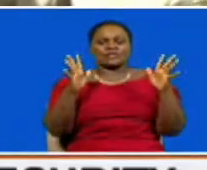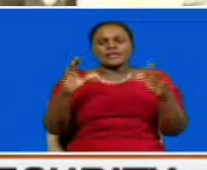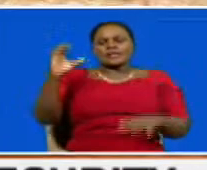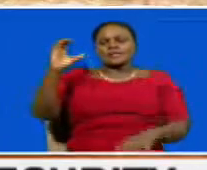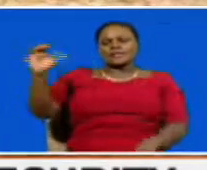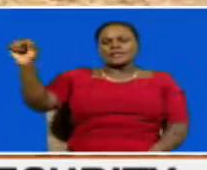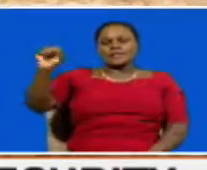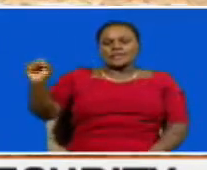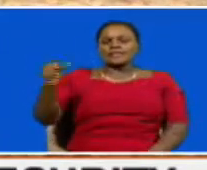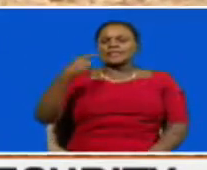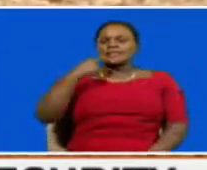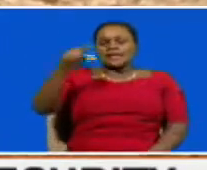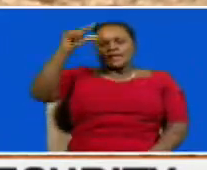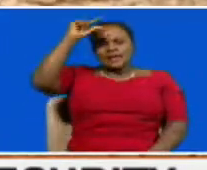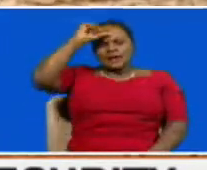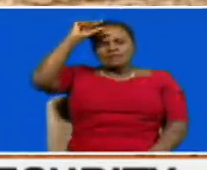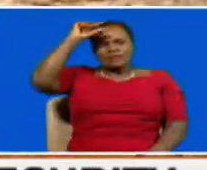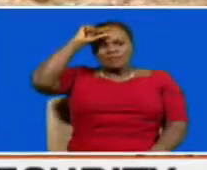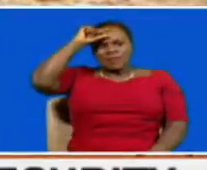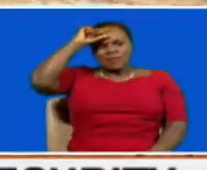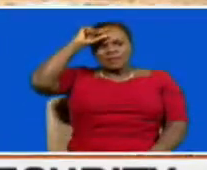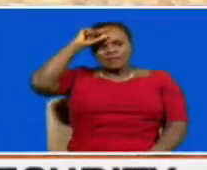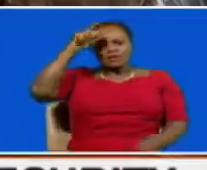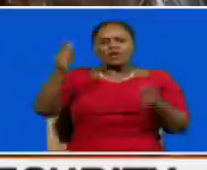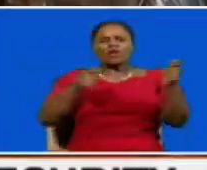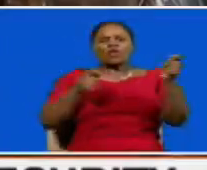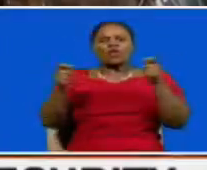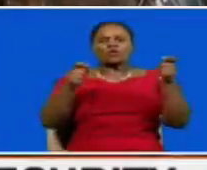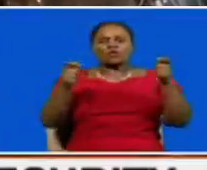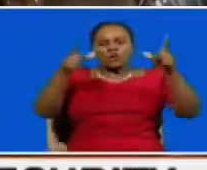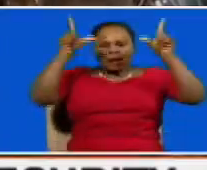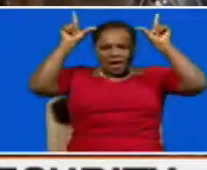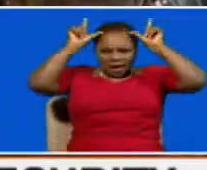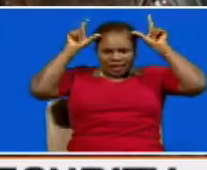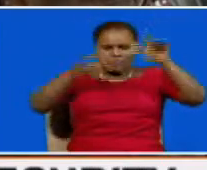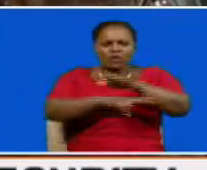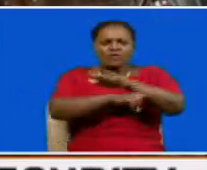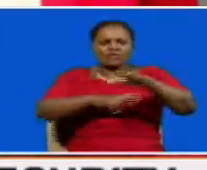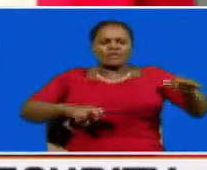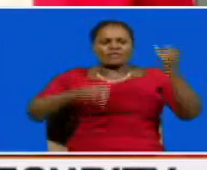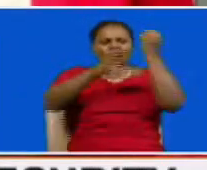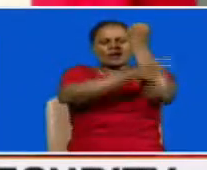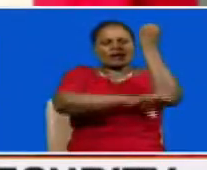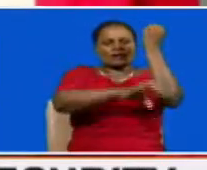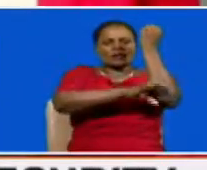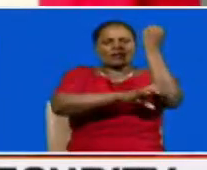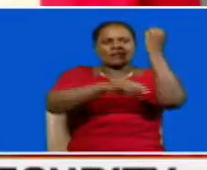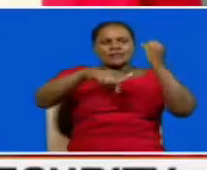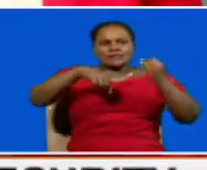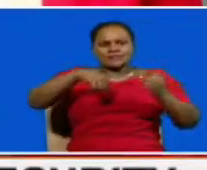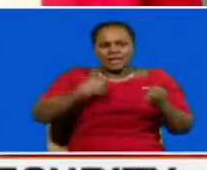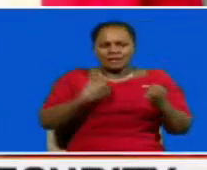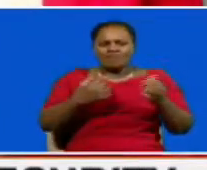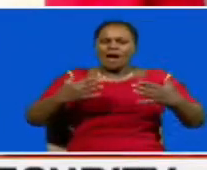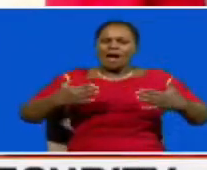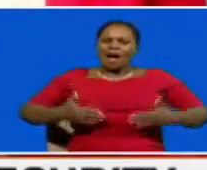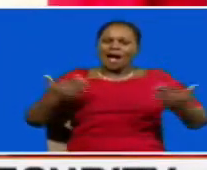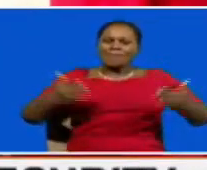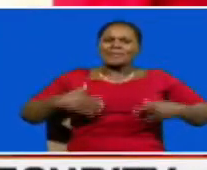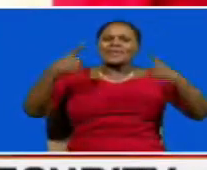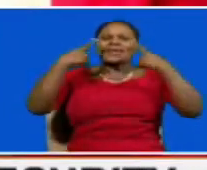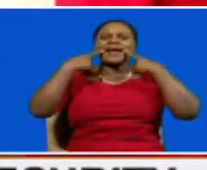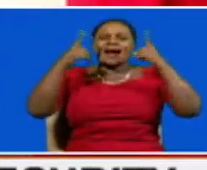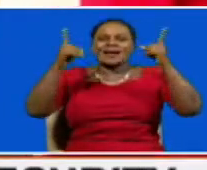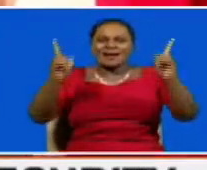CS further revealed the government's success in combating cattle rustling across the country. But I am glad to report